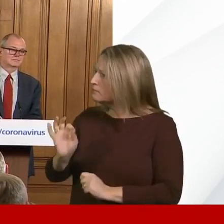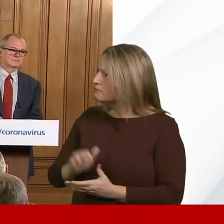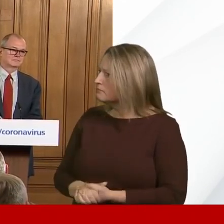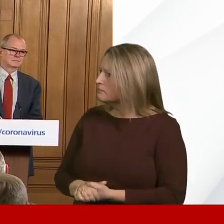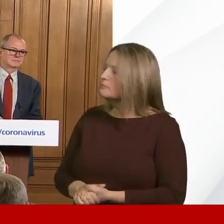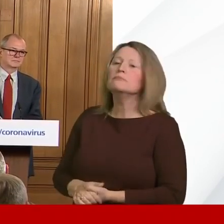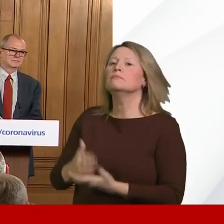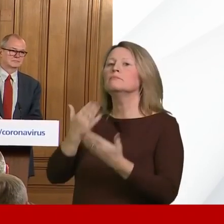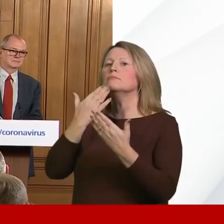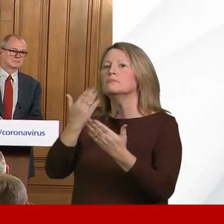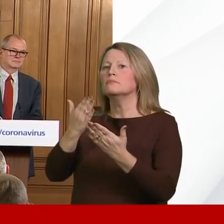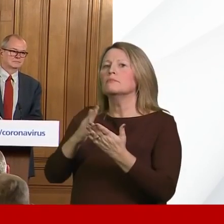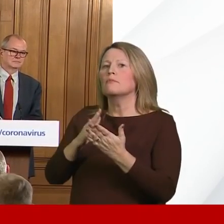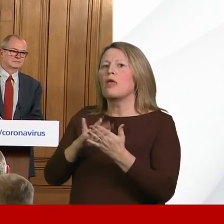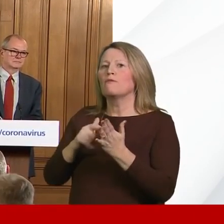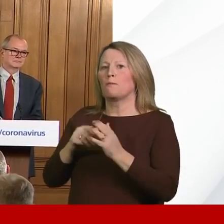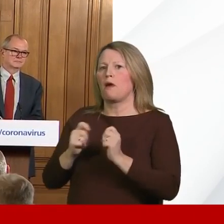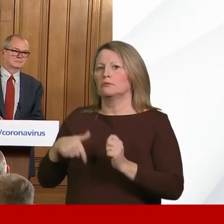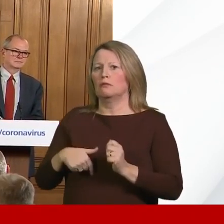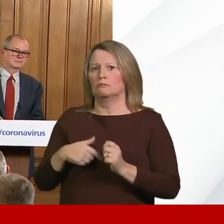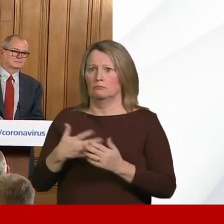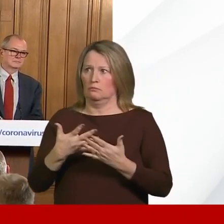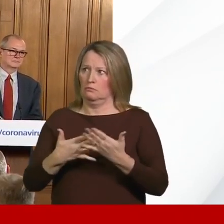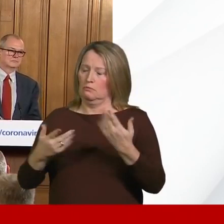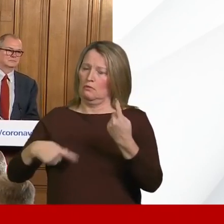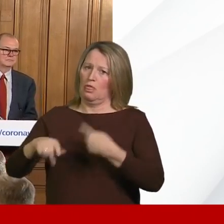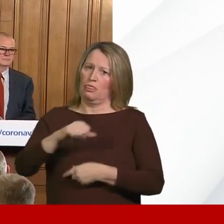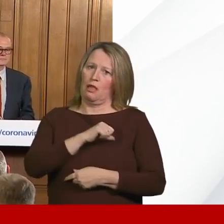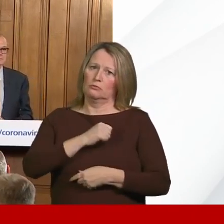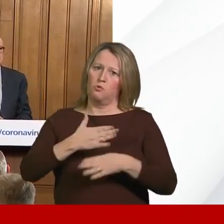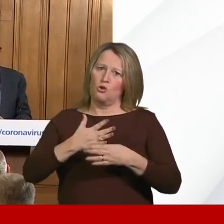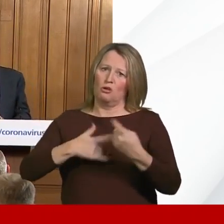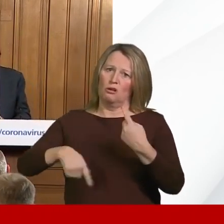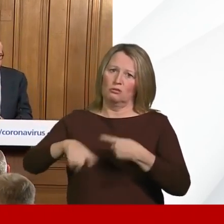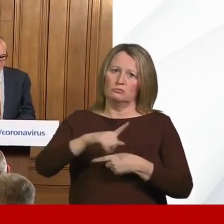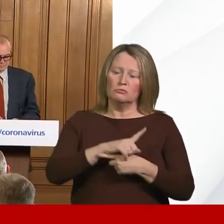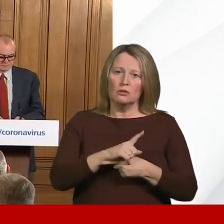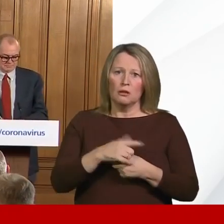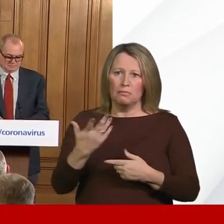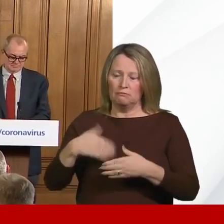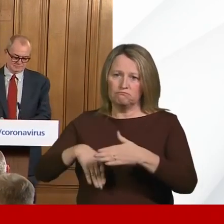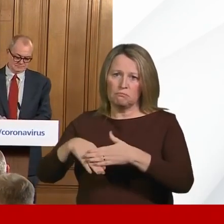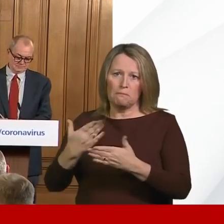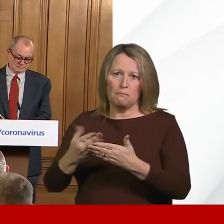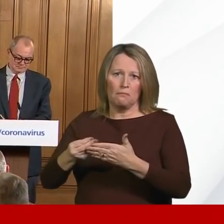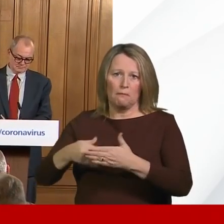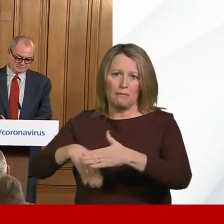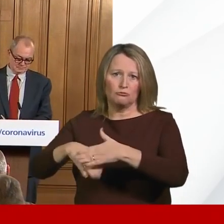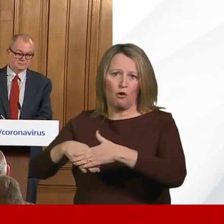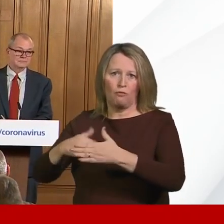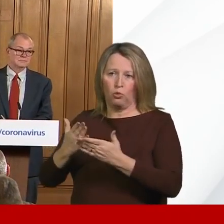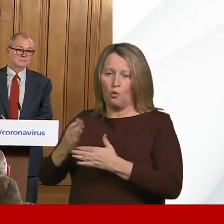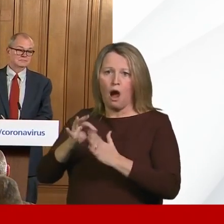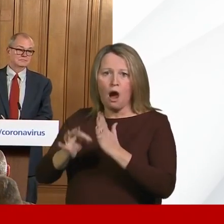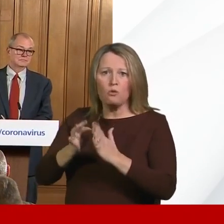Monday announcement, who worked in the pubs and the gyms and the theatres that you've told people to stay away from. Many of those will be in rented